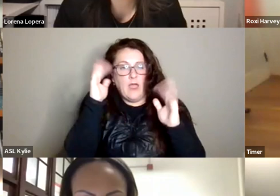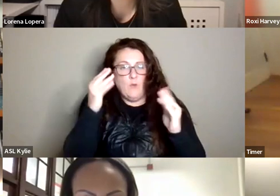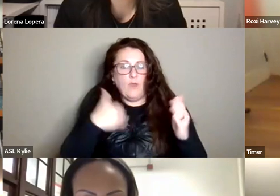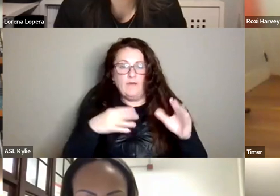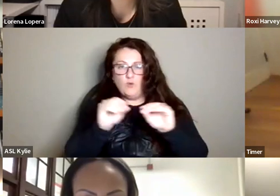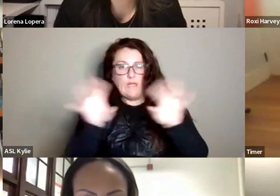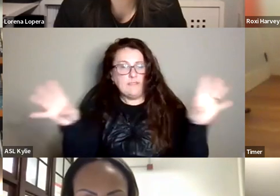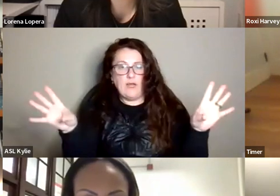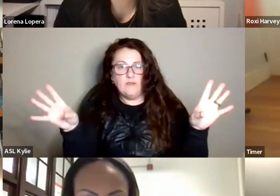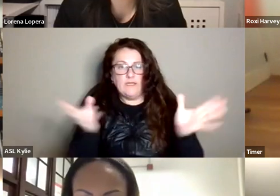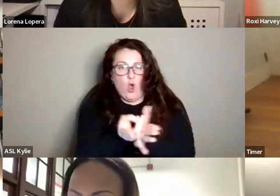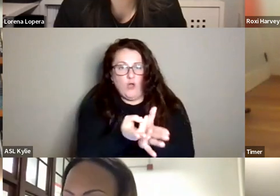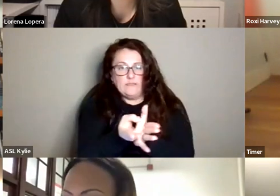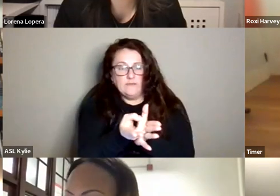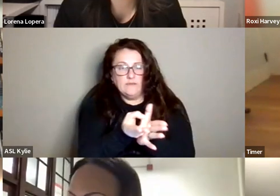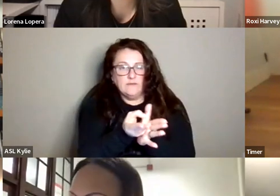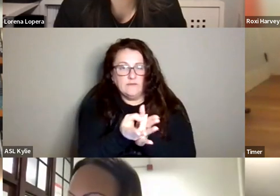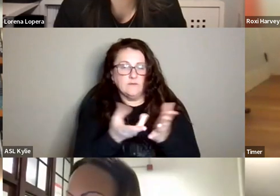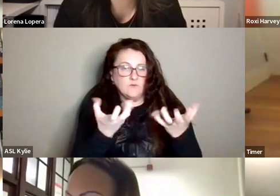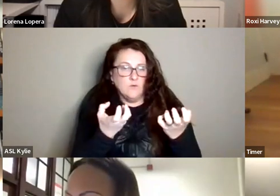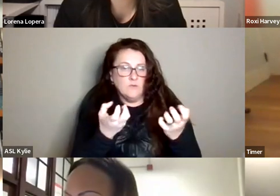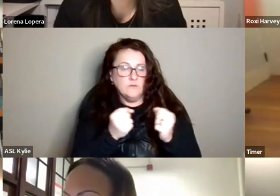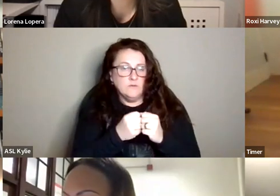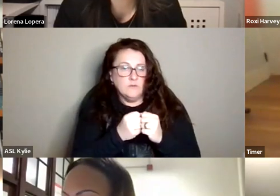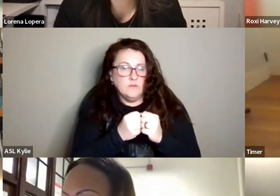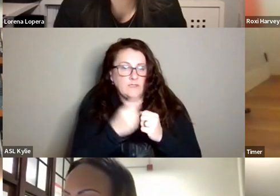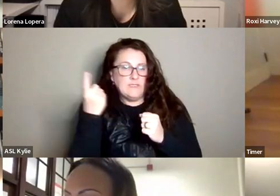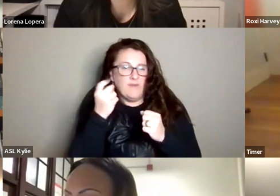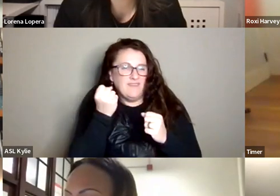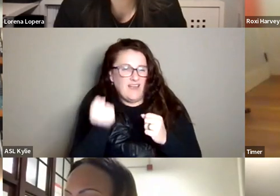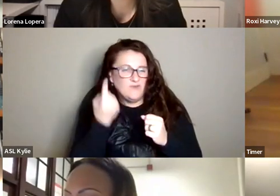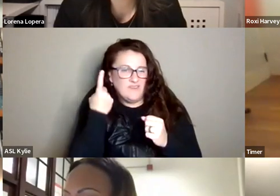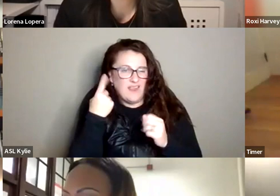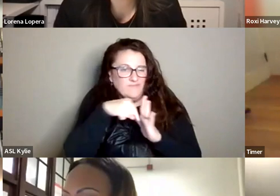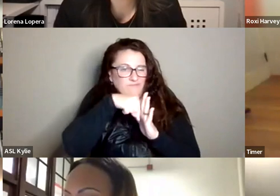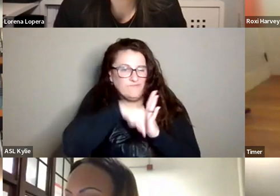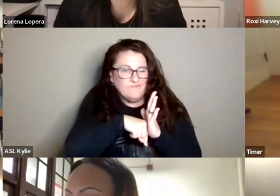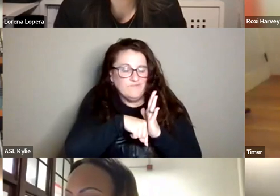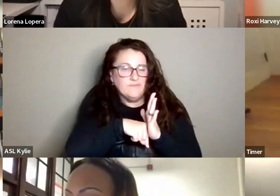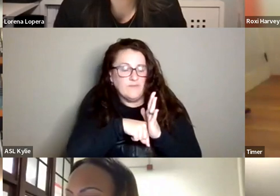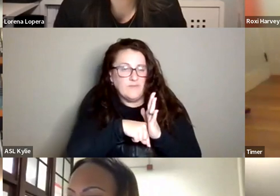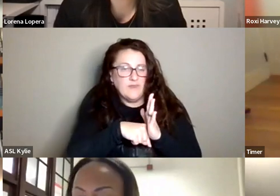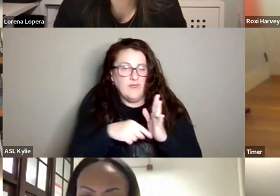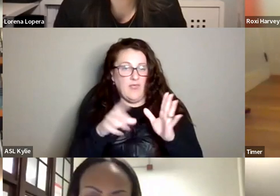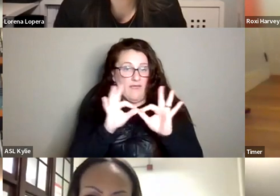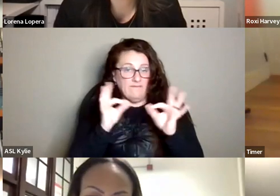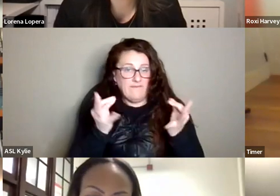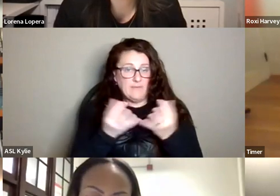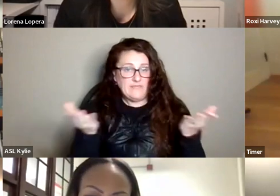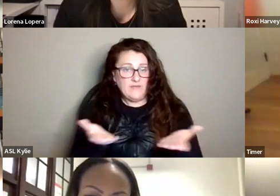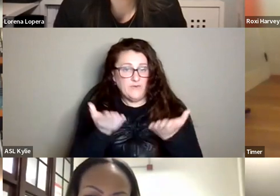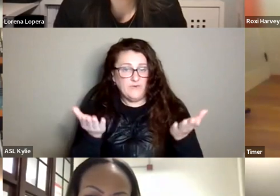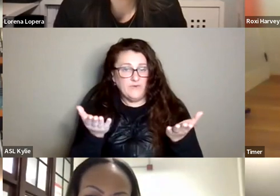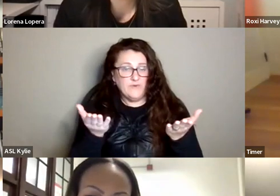transparency and someone that really understands that most of our families are